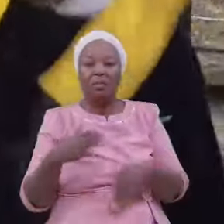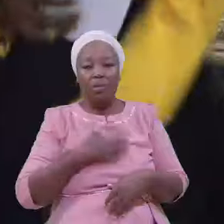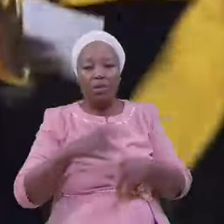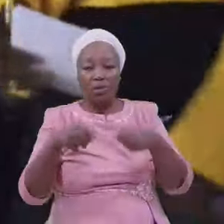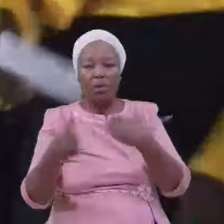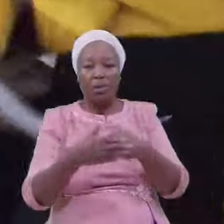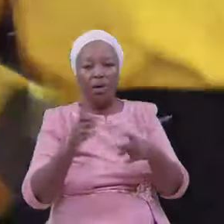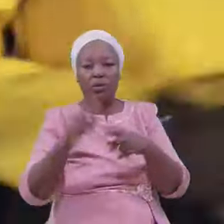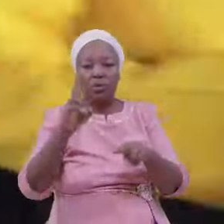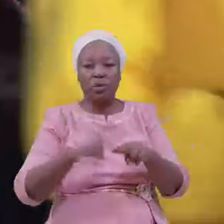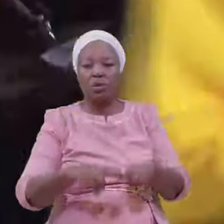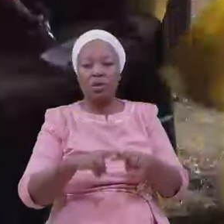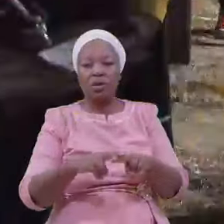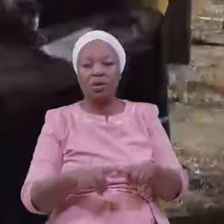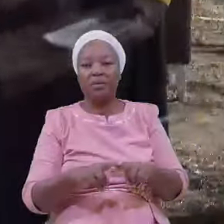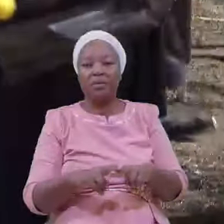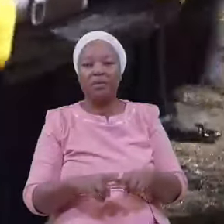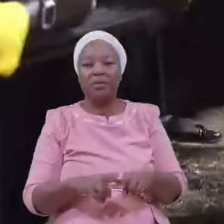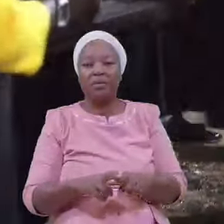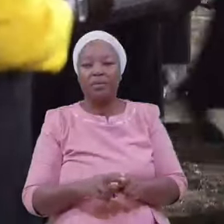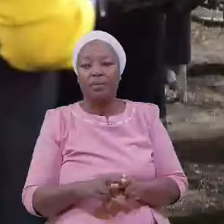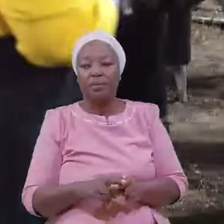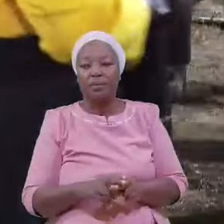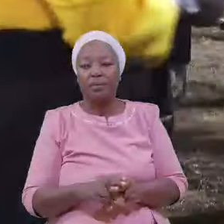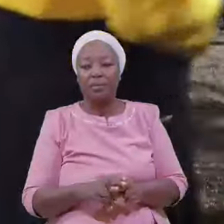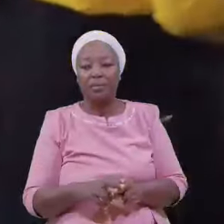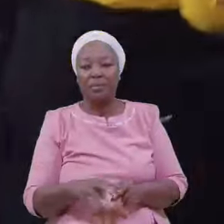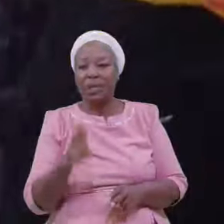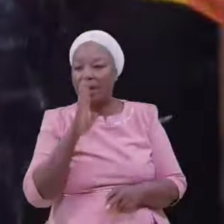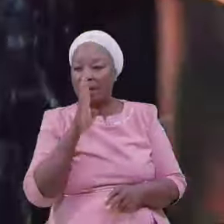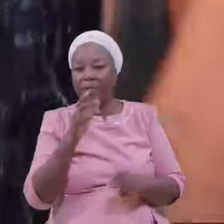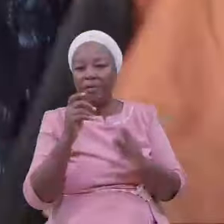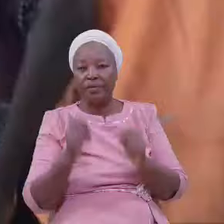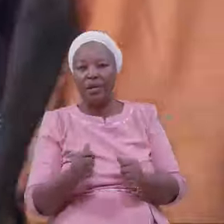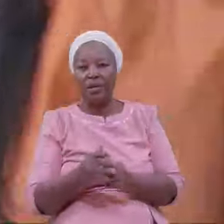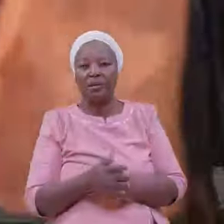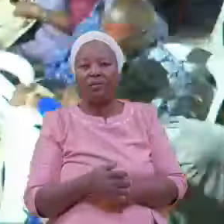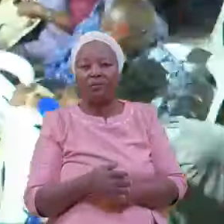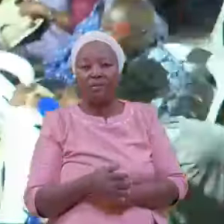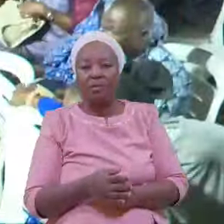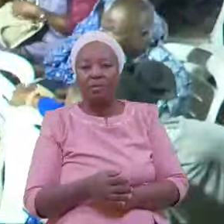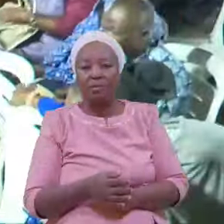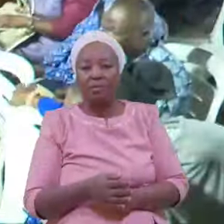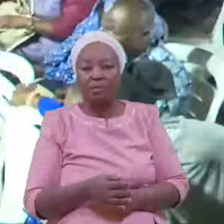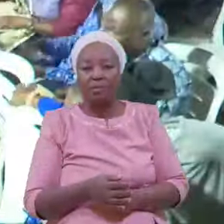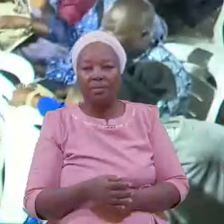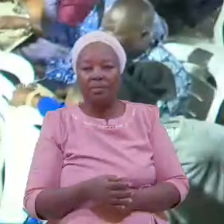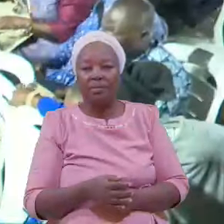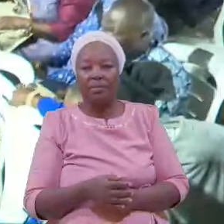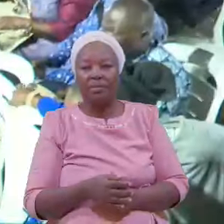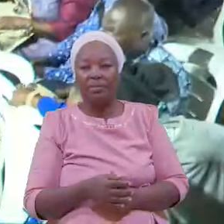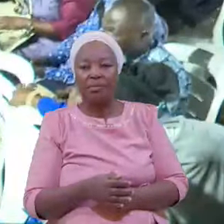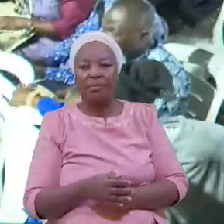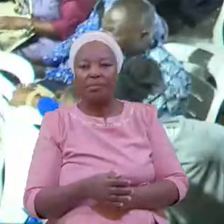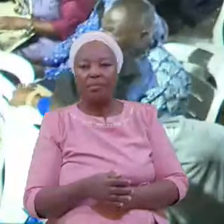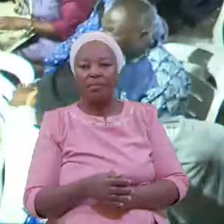who are still doing it, can we see where you still have people you are attending to? Can you raise up your hand? If you are still attending to converts, yes,